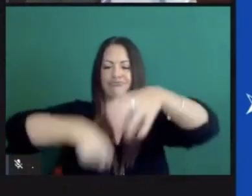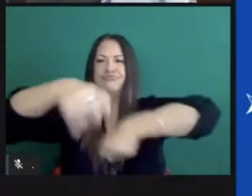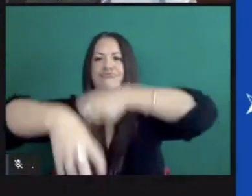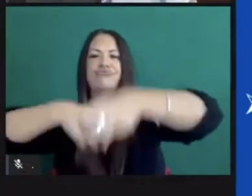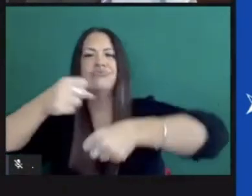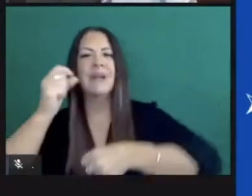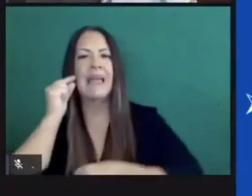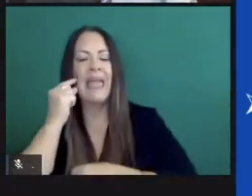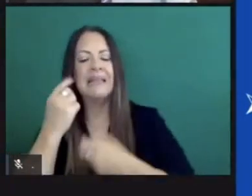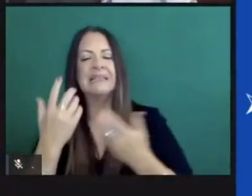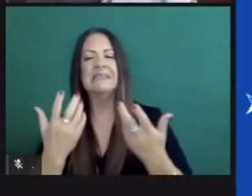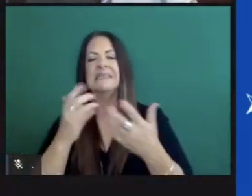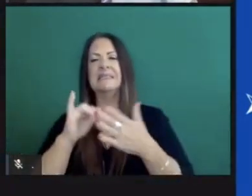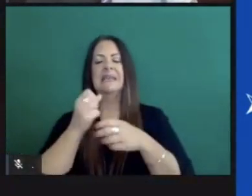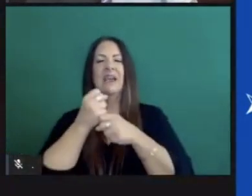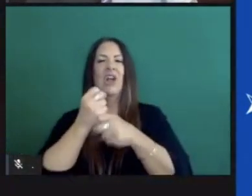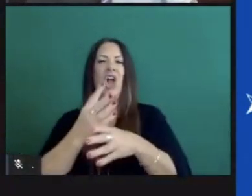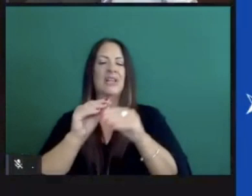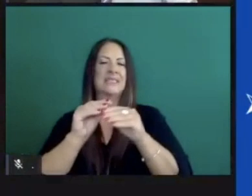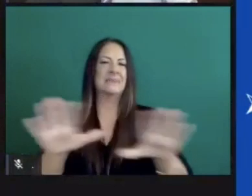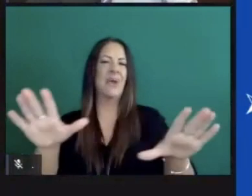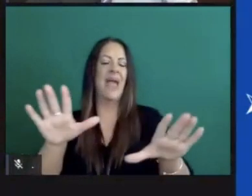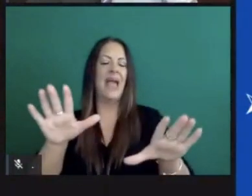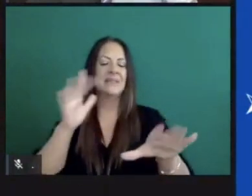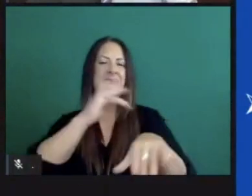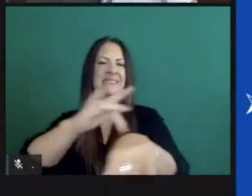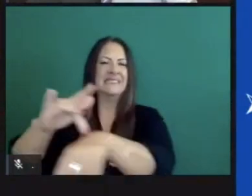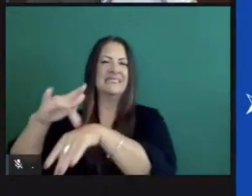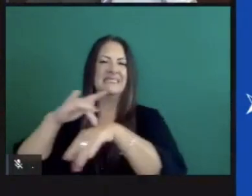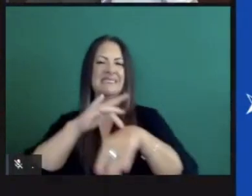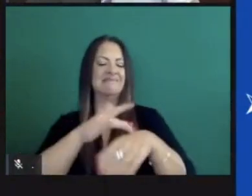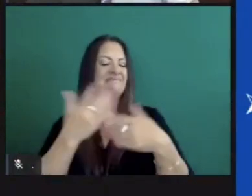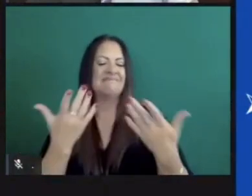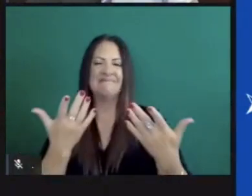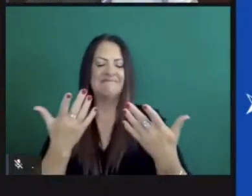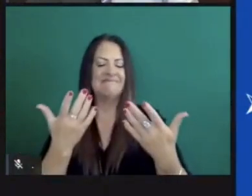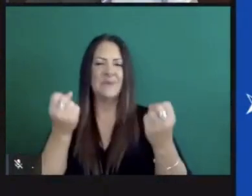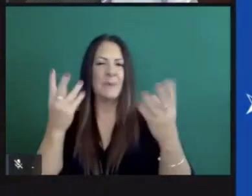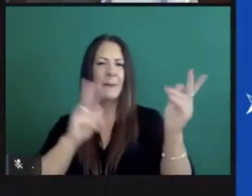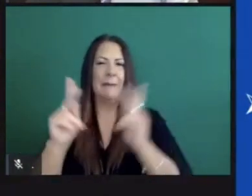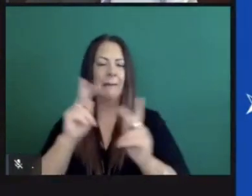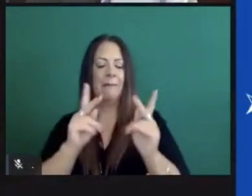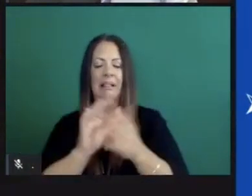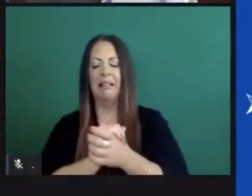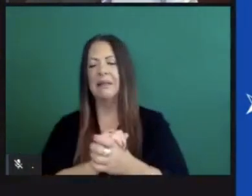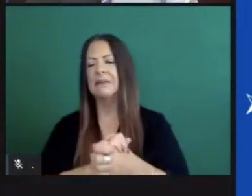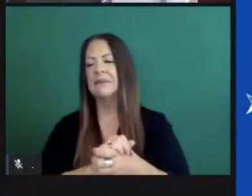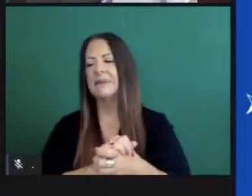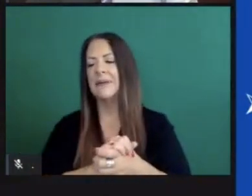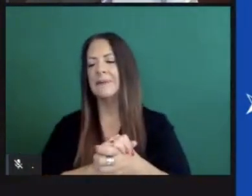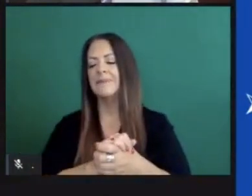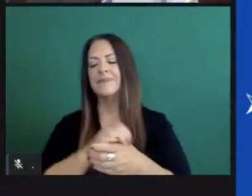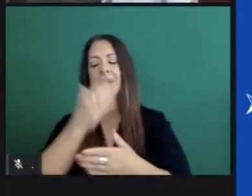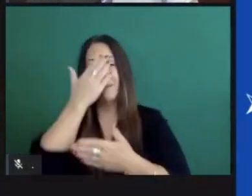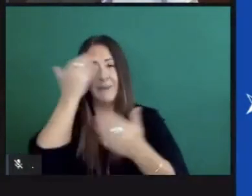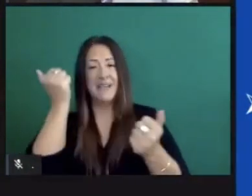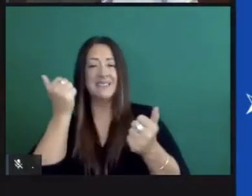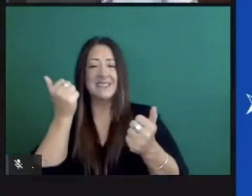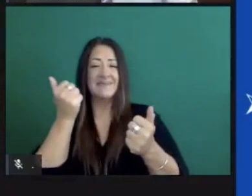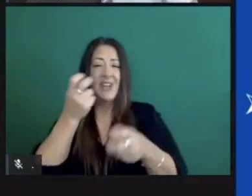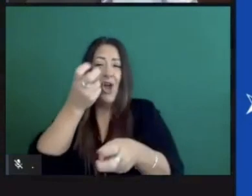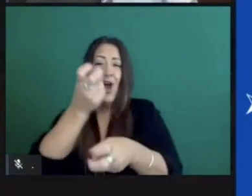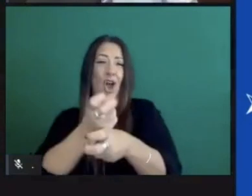candy, create a risk at spreading COVID-19. The fact that positive cases are hard